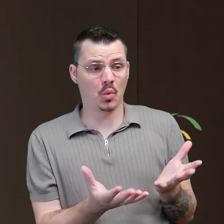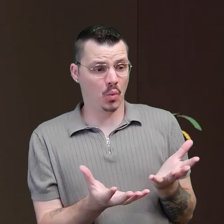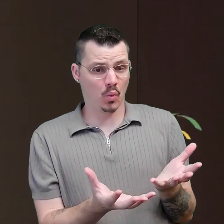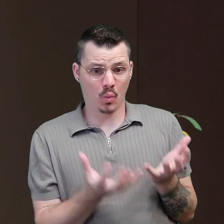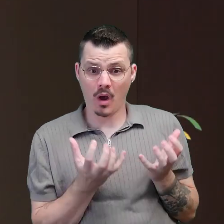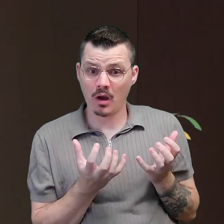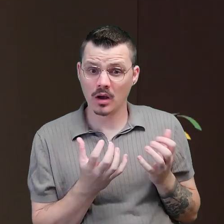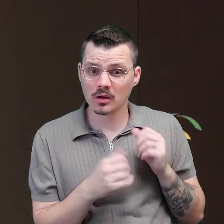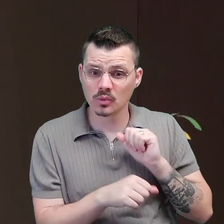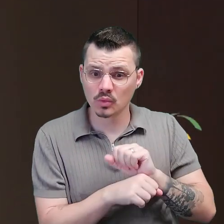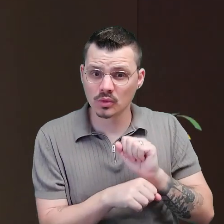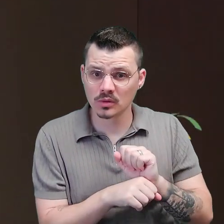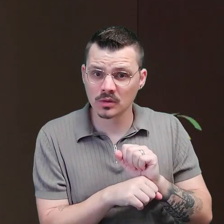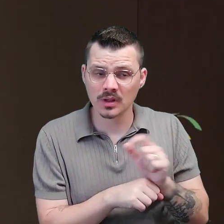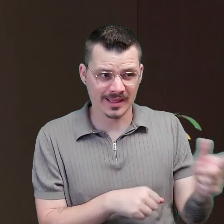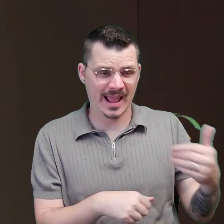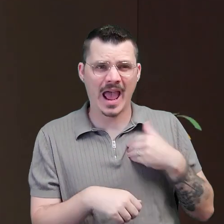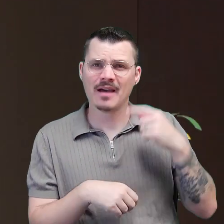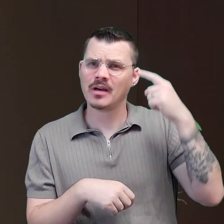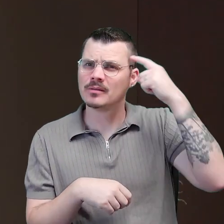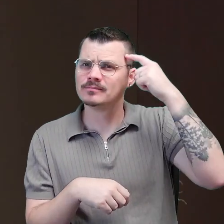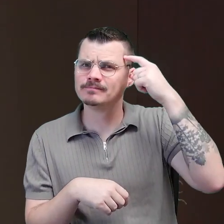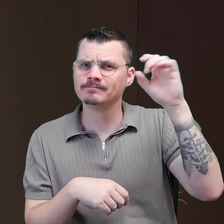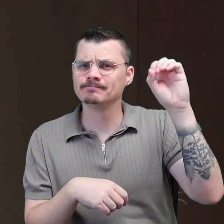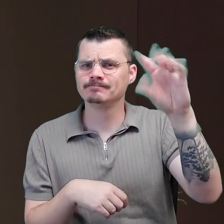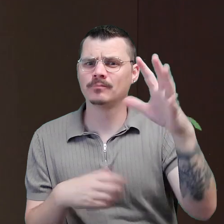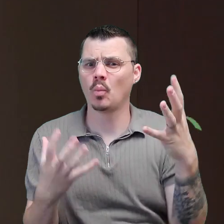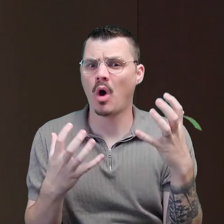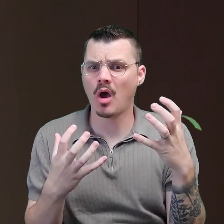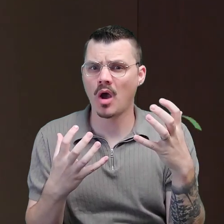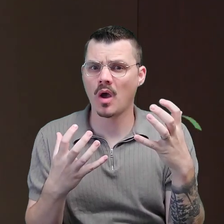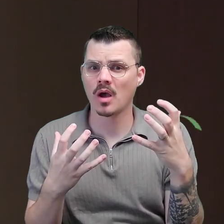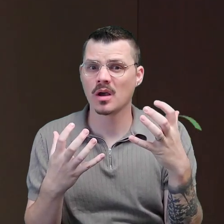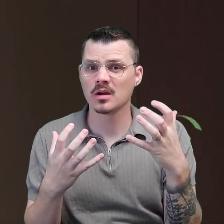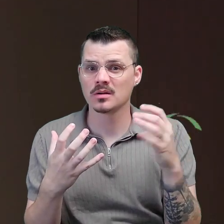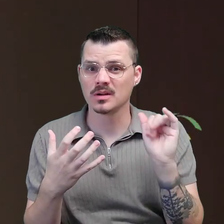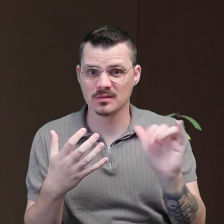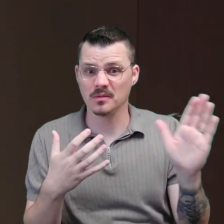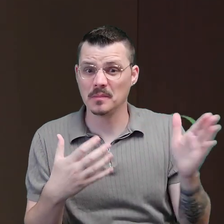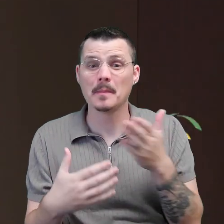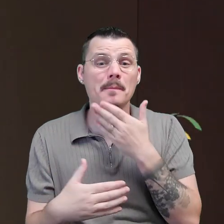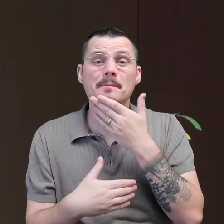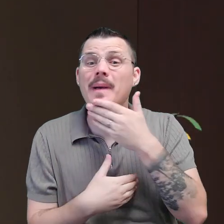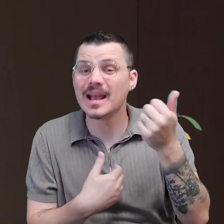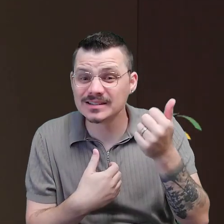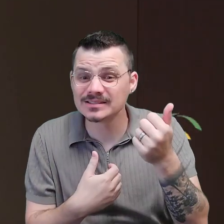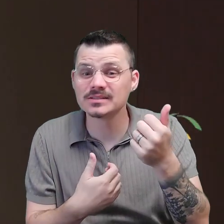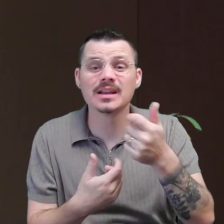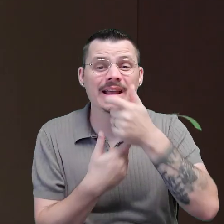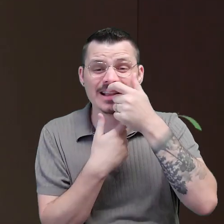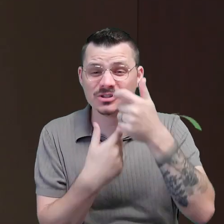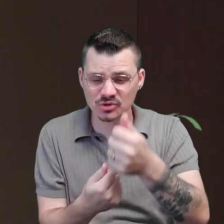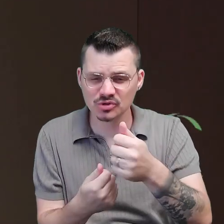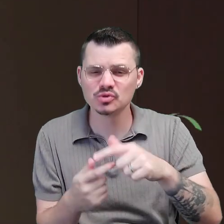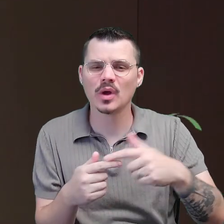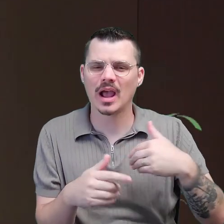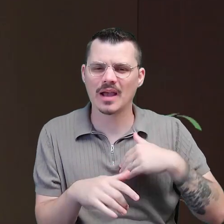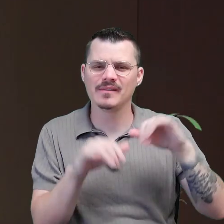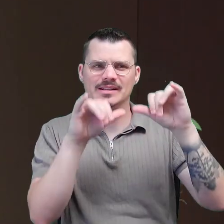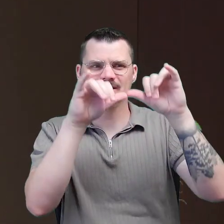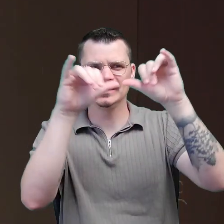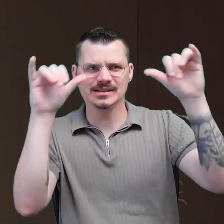person wants to work and they have something in mind, it's in their best interest to have the